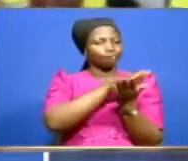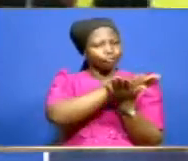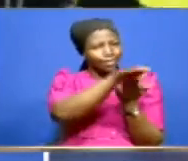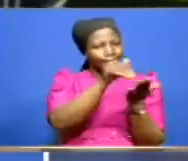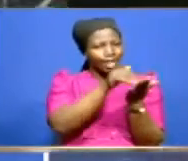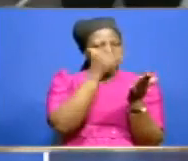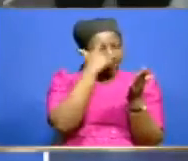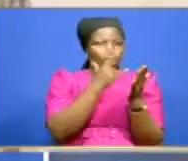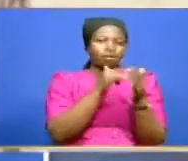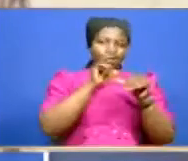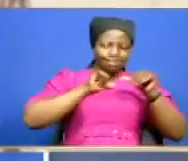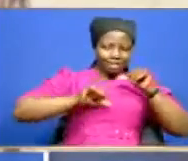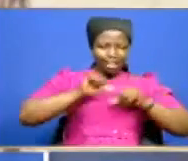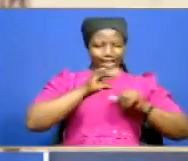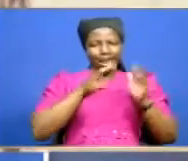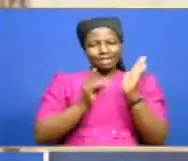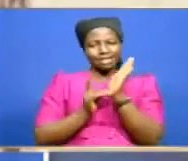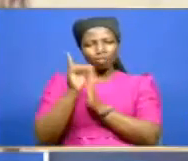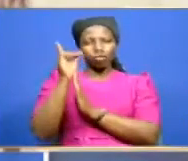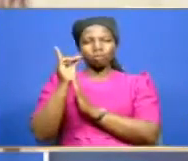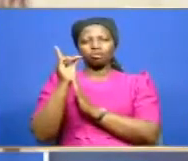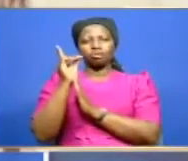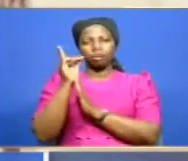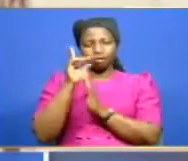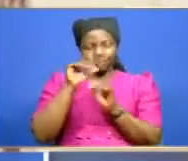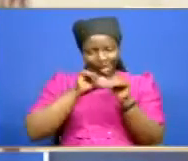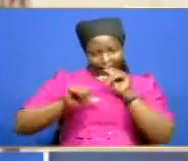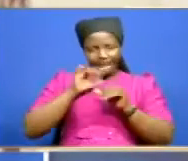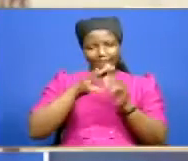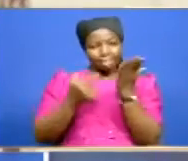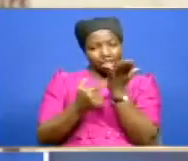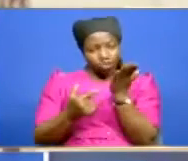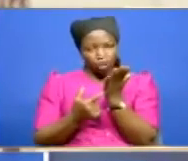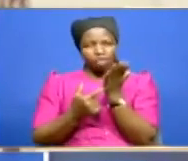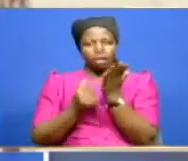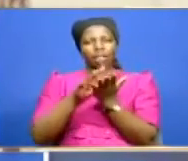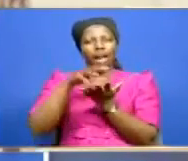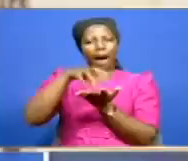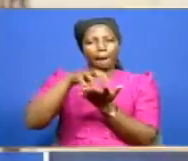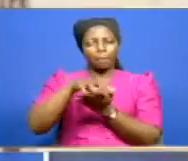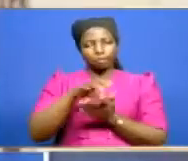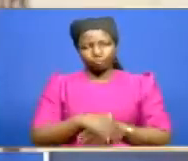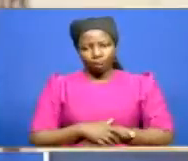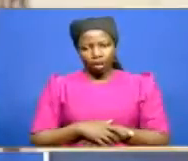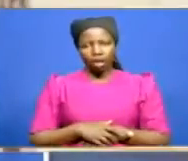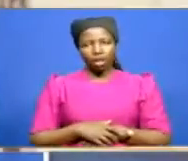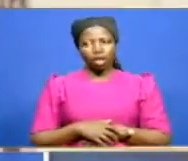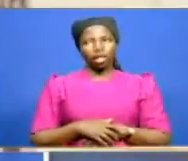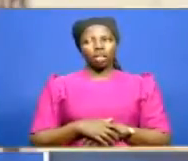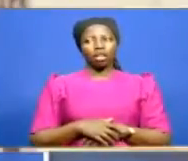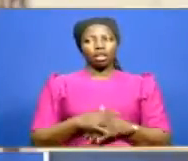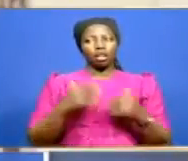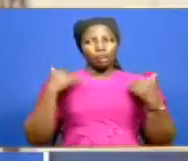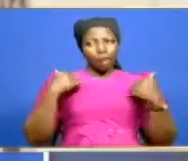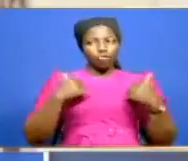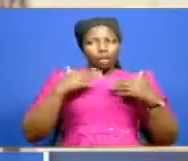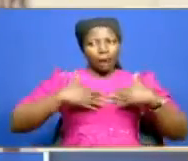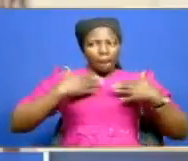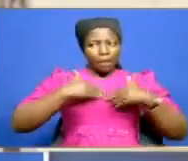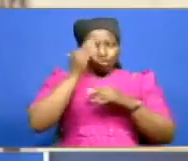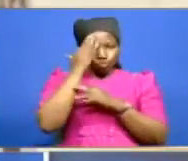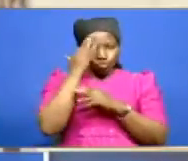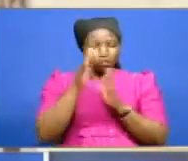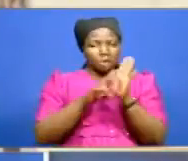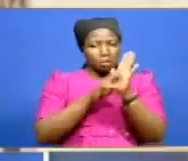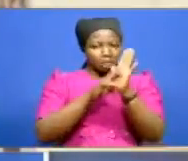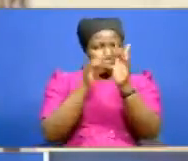kisayansi na kiteknolojia. I am encouraged to note that the participants represent the full spectrum of our